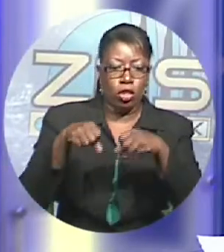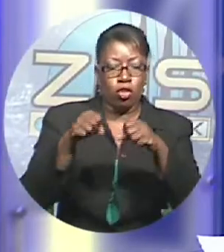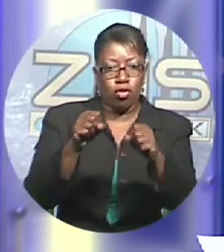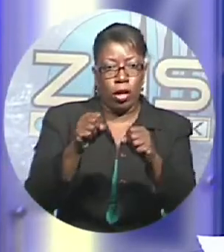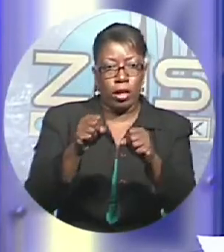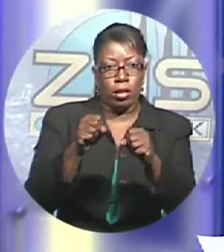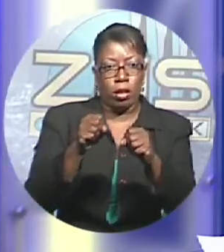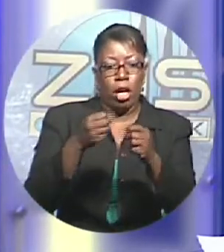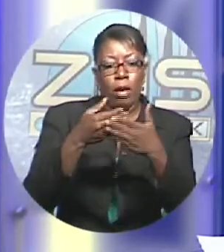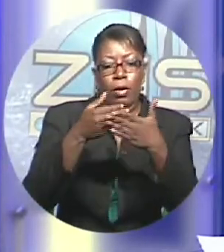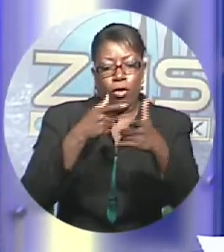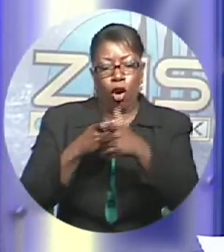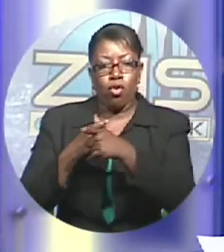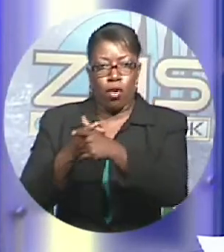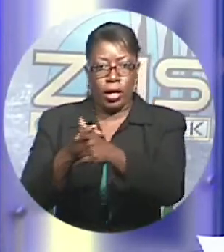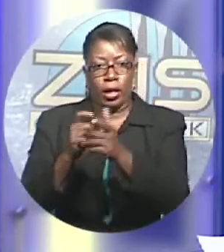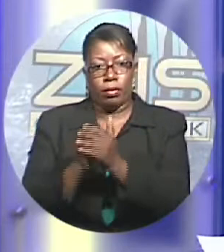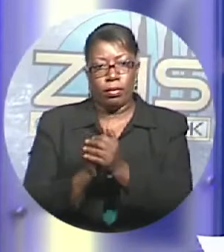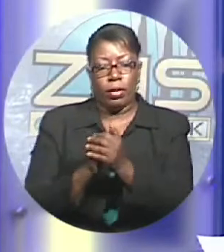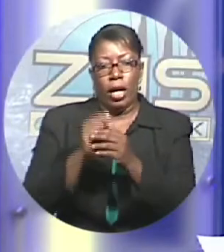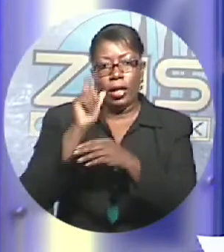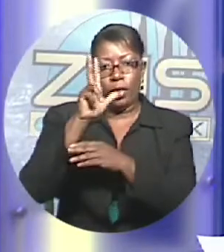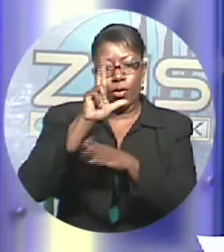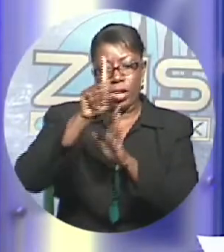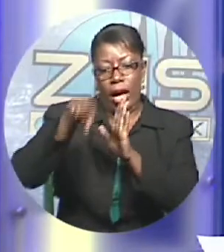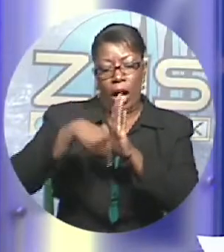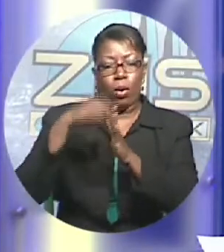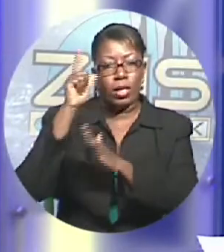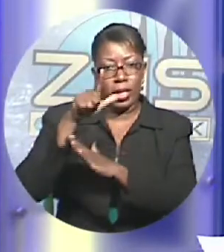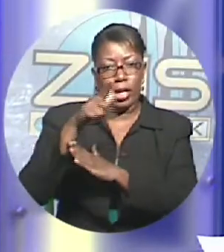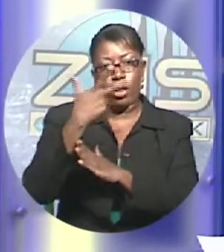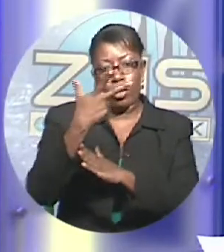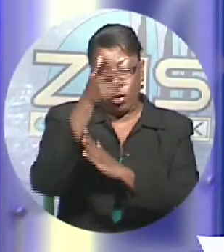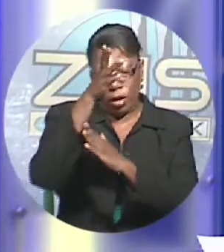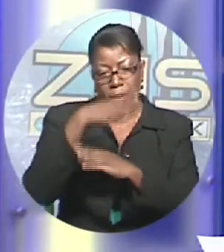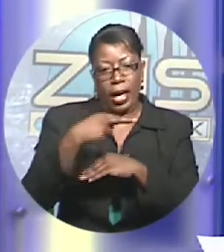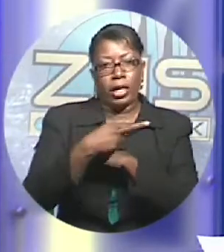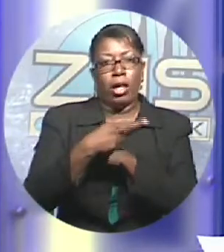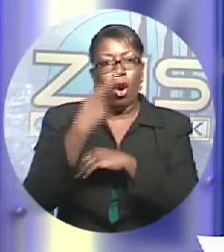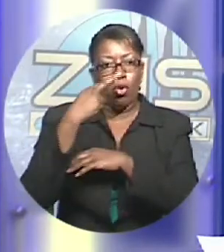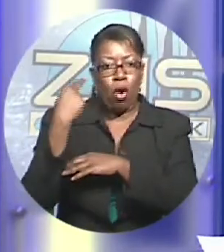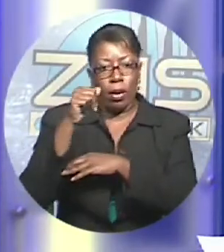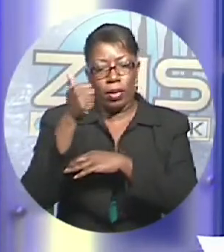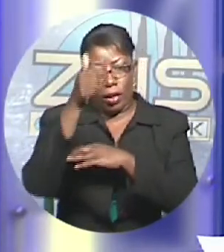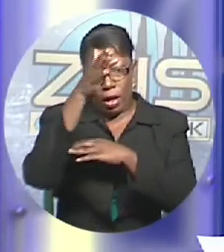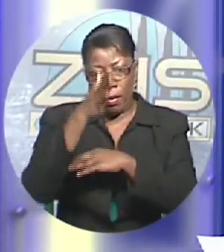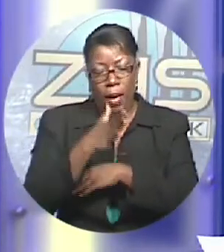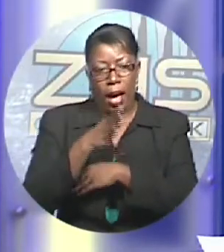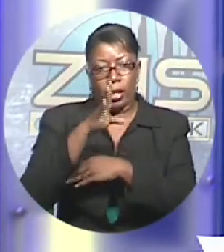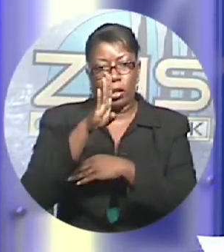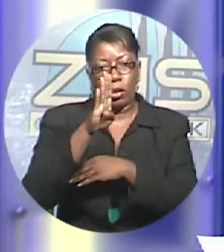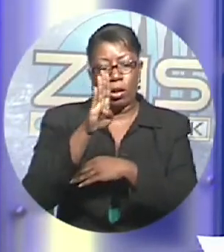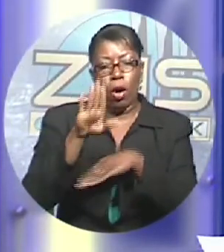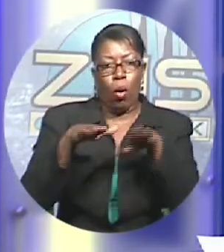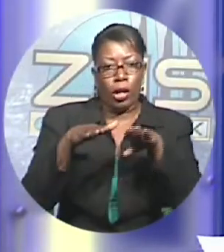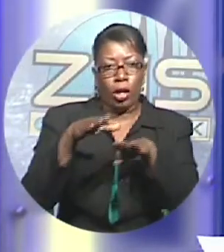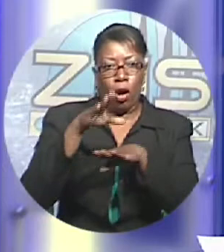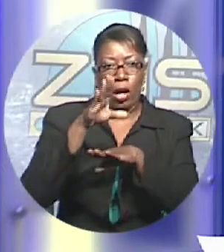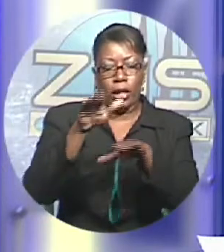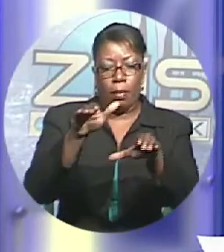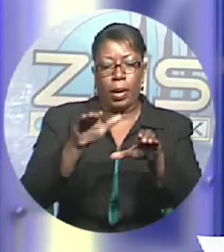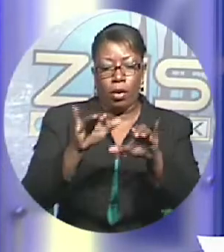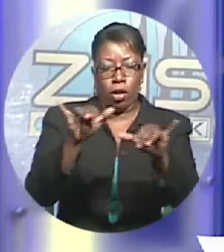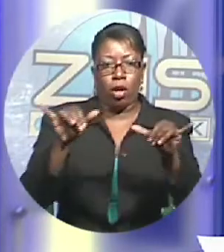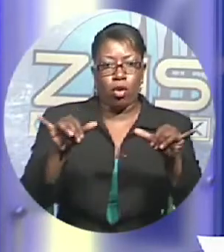foot. About 3 hours later, police say three men armed with a handgun robbed another man walking on Burial Ground Corner of his